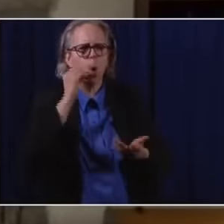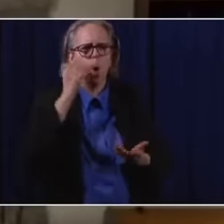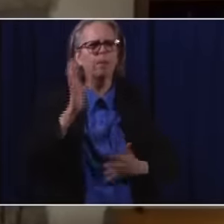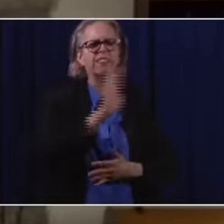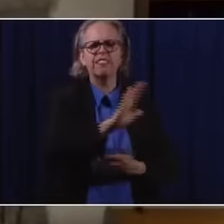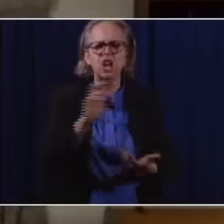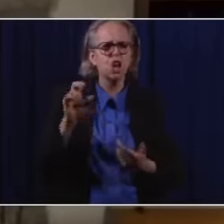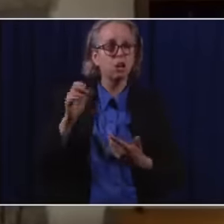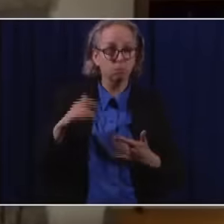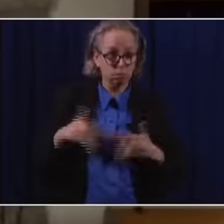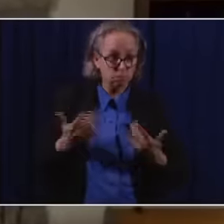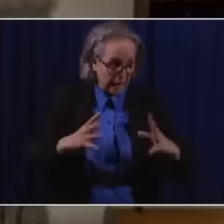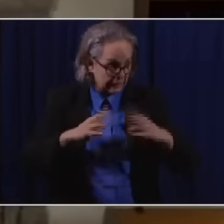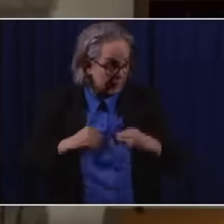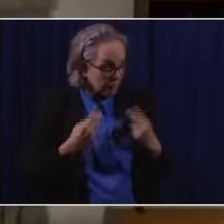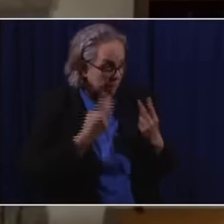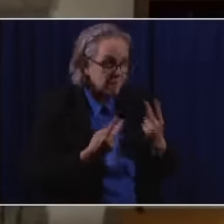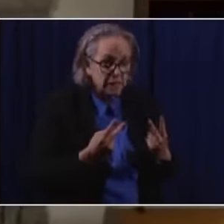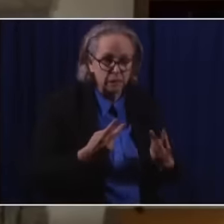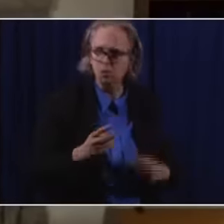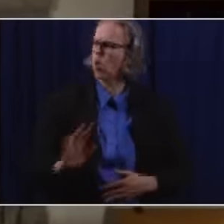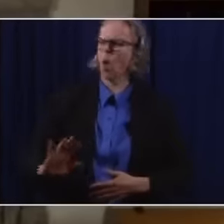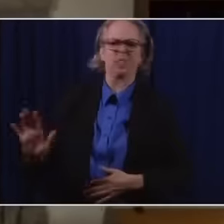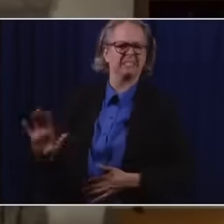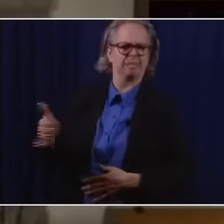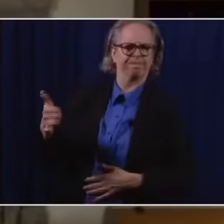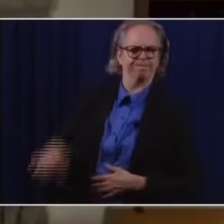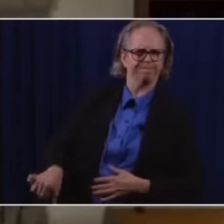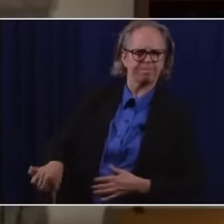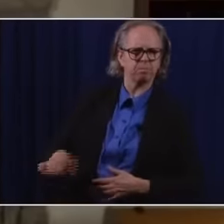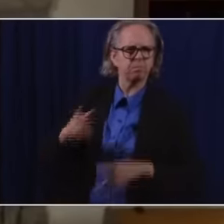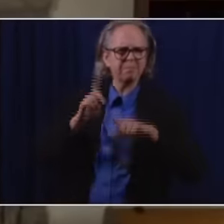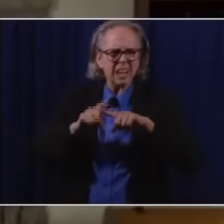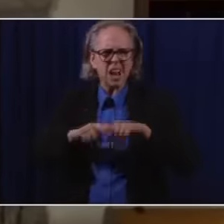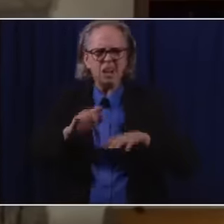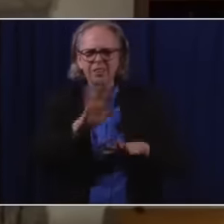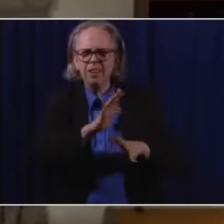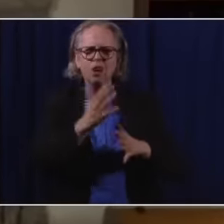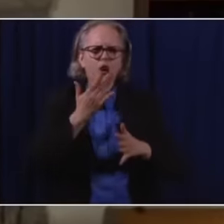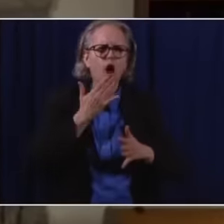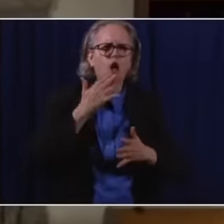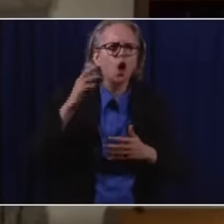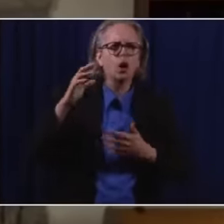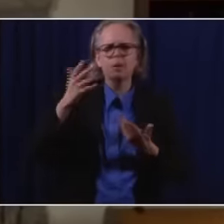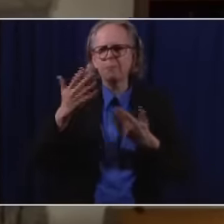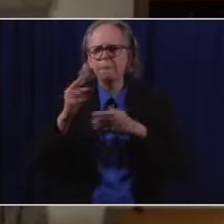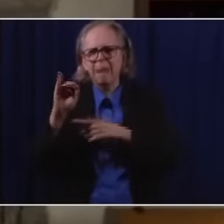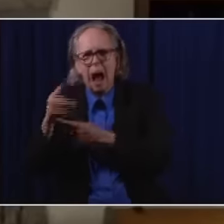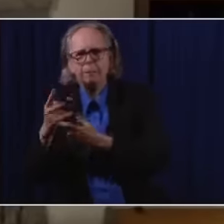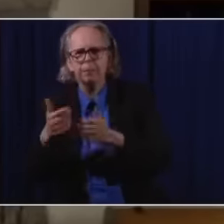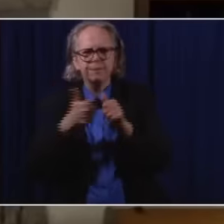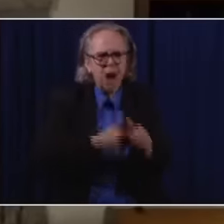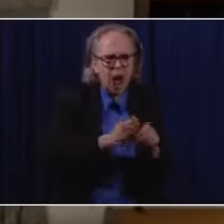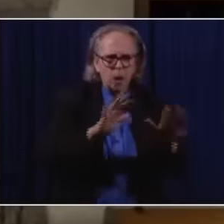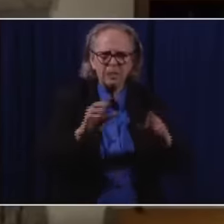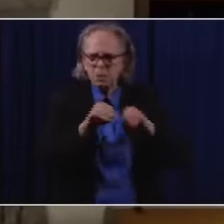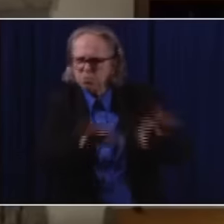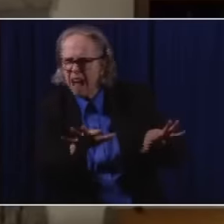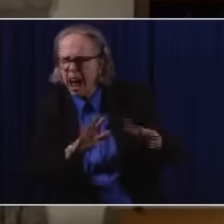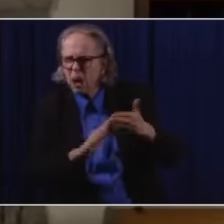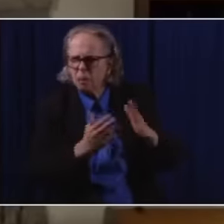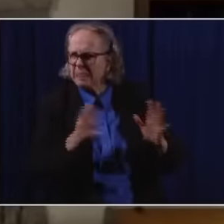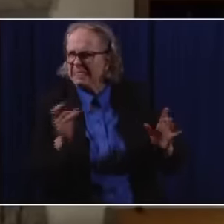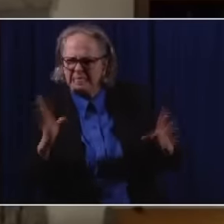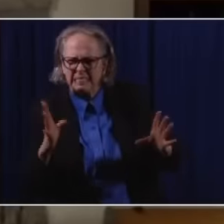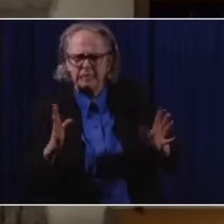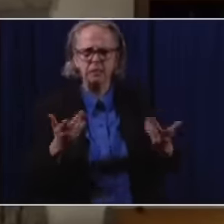visitation with that nursing home. So this is more transparency. It's an effective, we hope is an effective tool to help you as